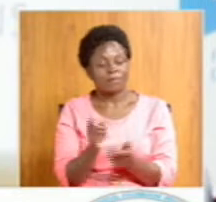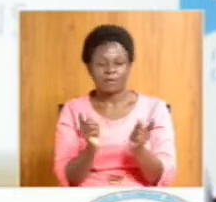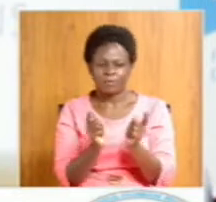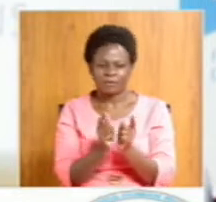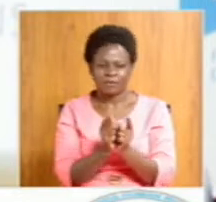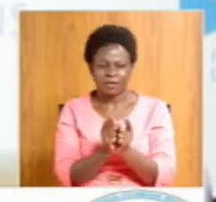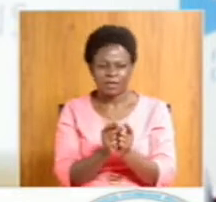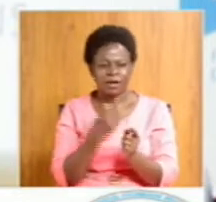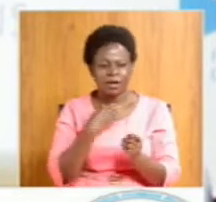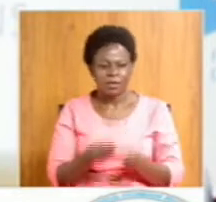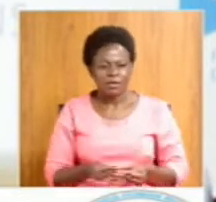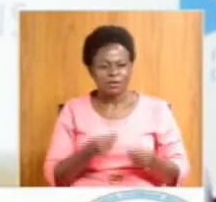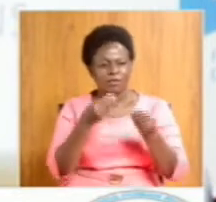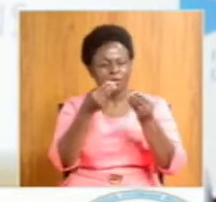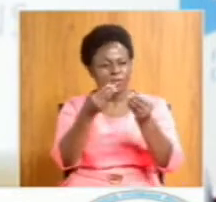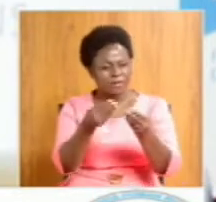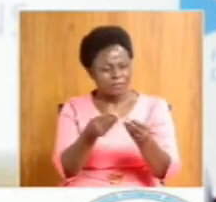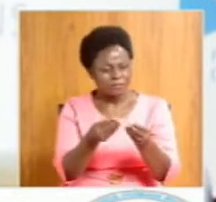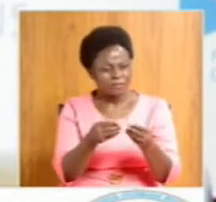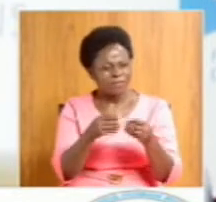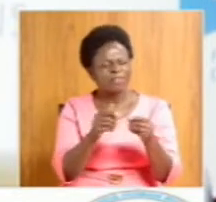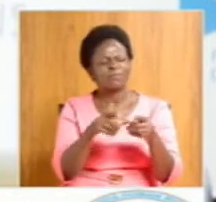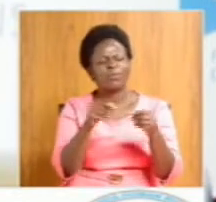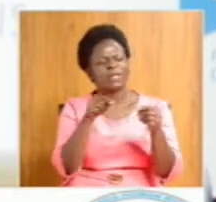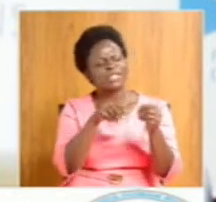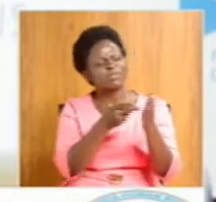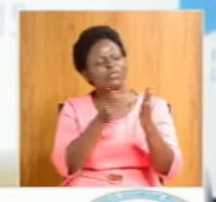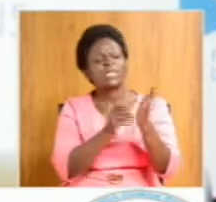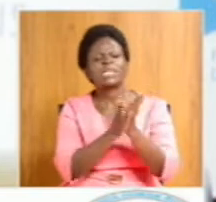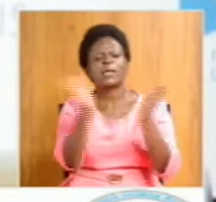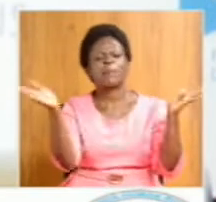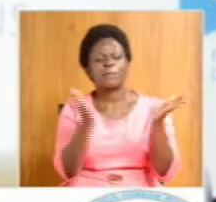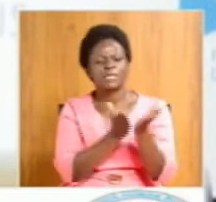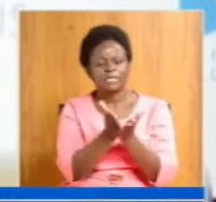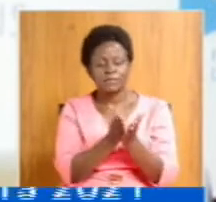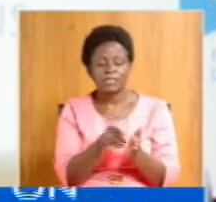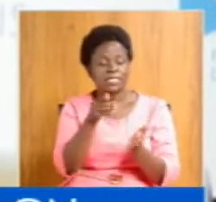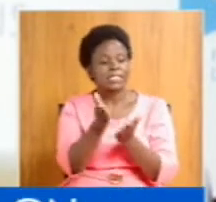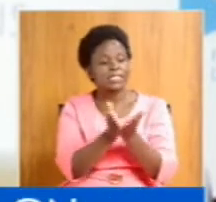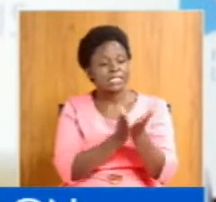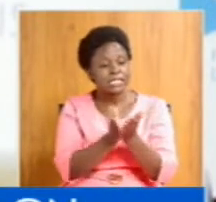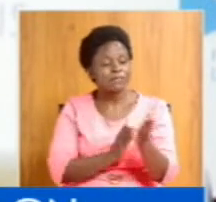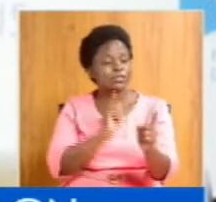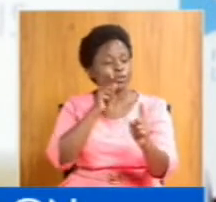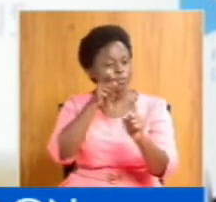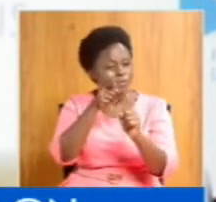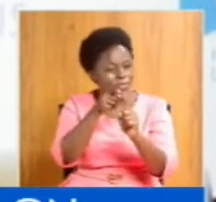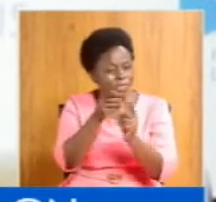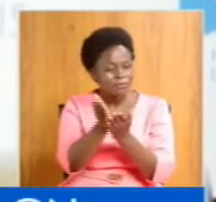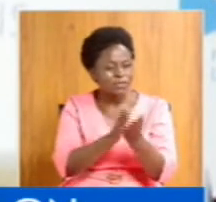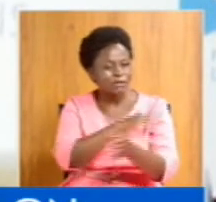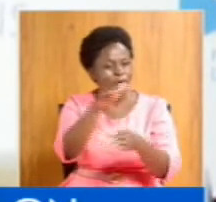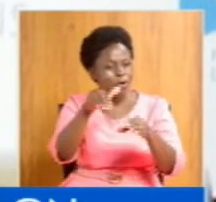give you a definition of the word public service. It is the service intended to serve all members